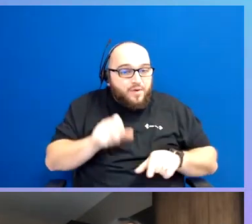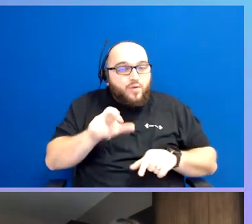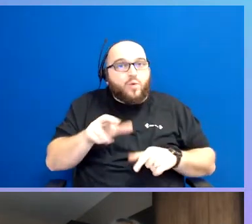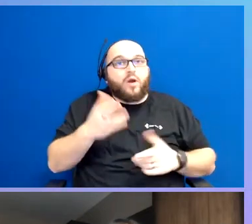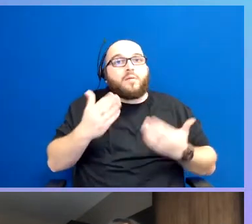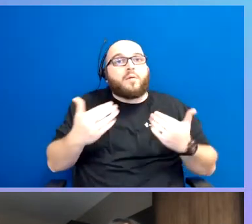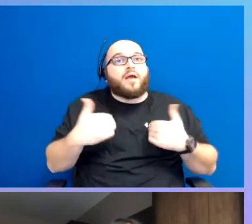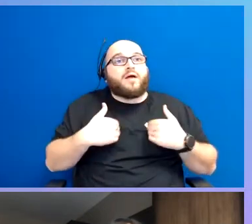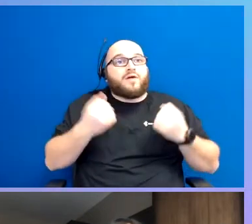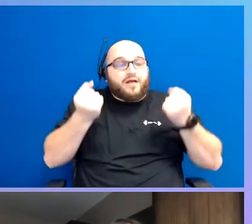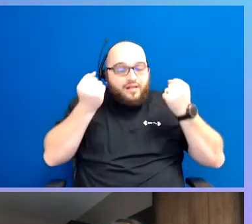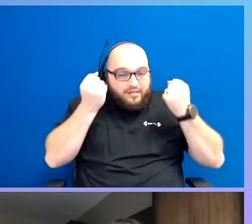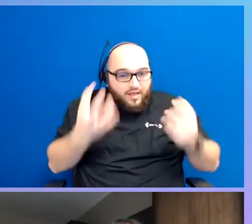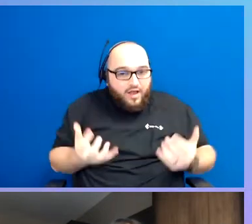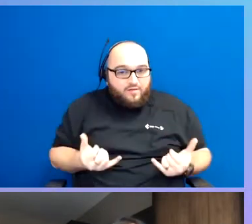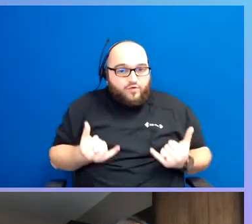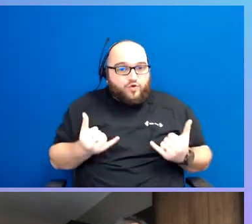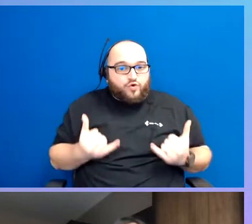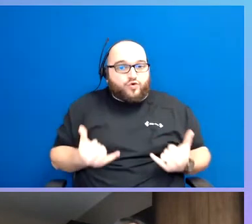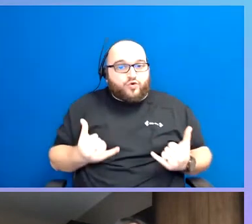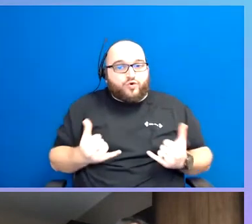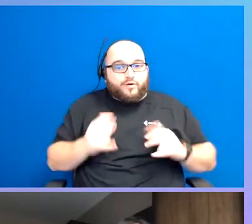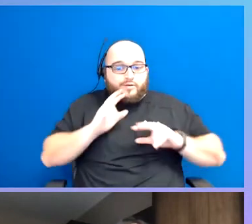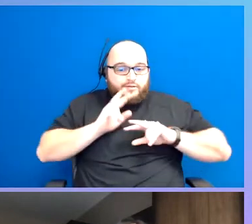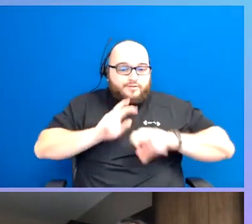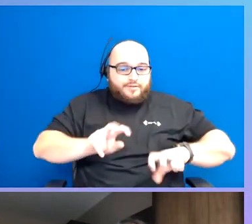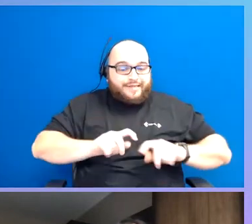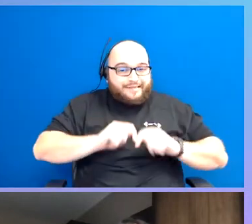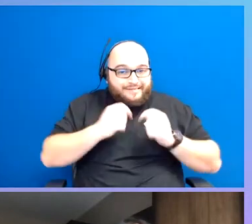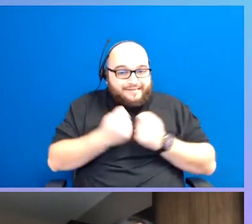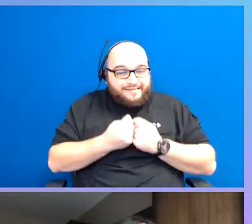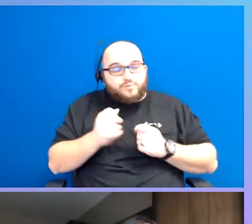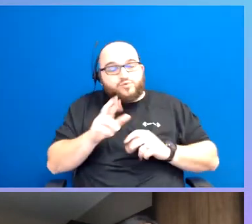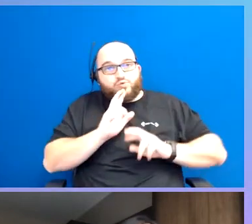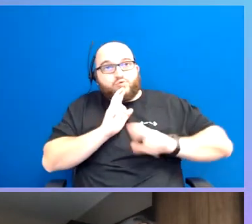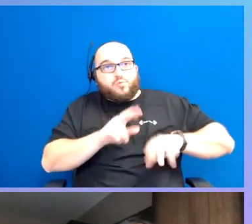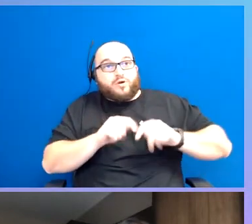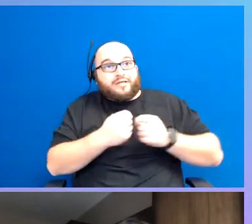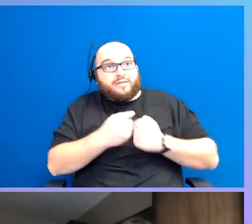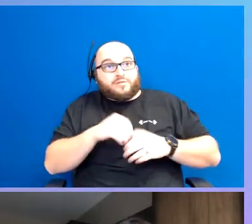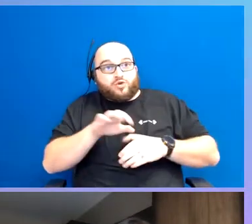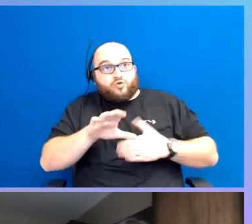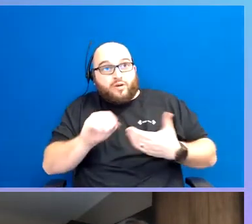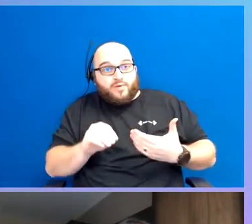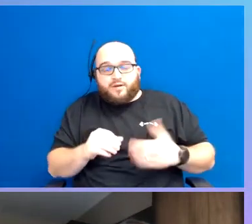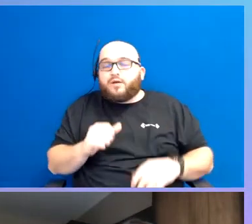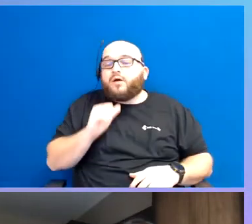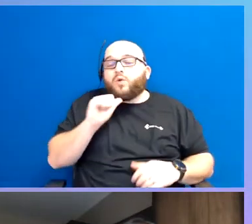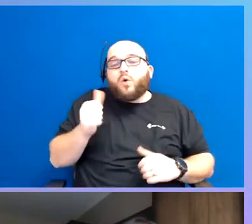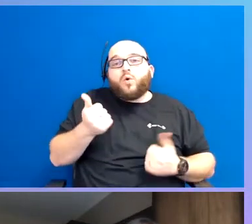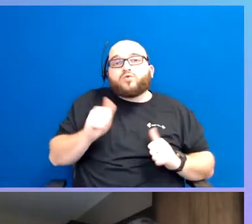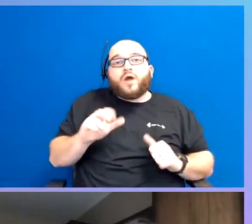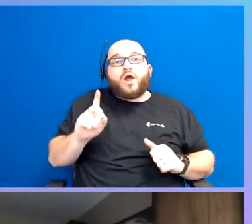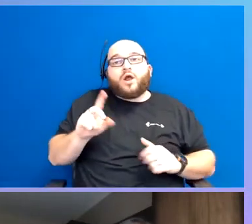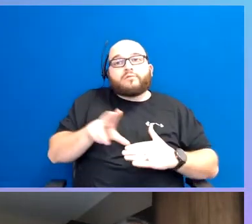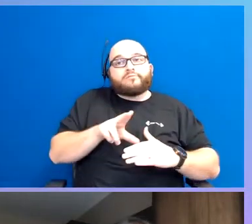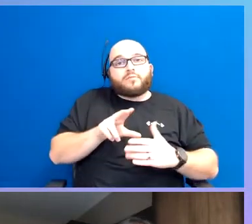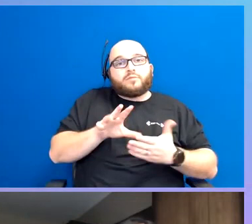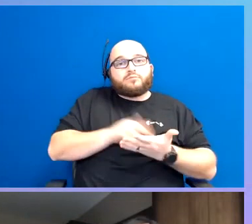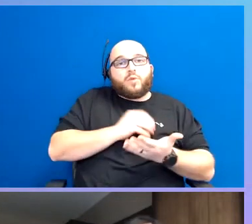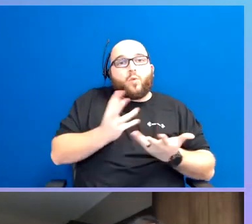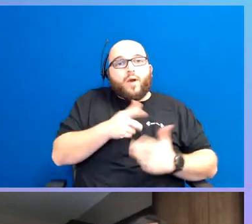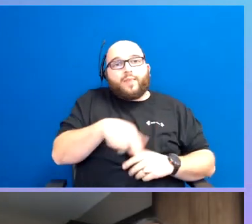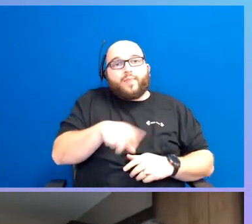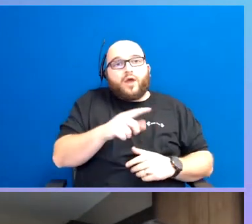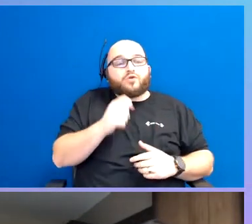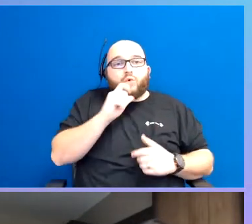of existing analytics teams or reporting teams in your company. Don't try to reinvent the wheel. So try and use what's already there